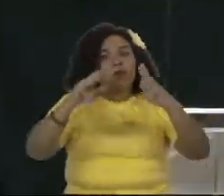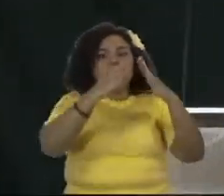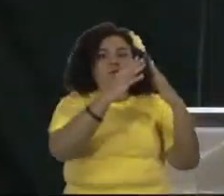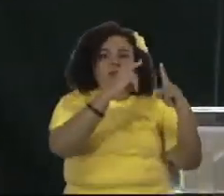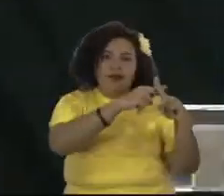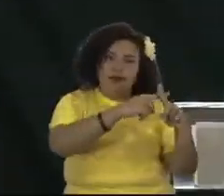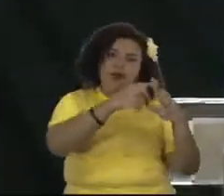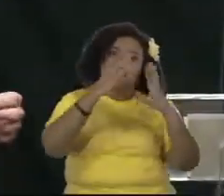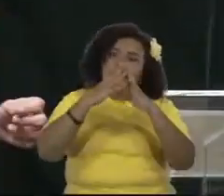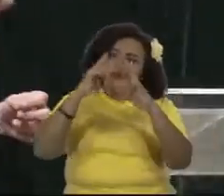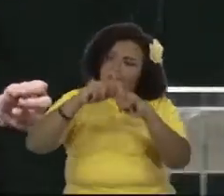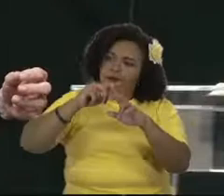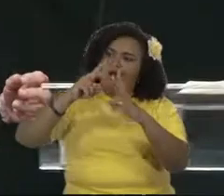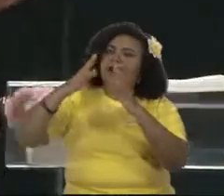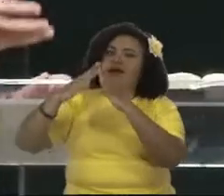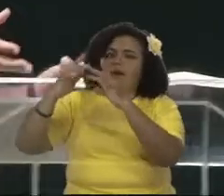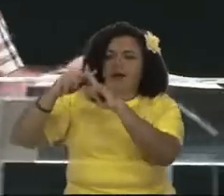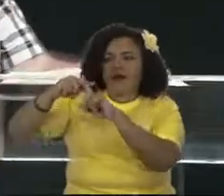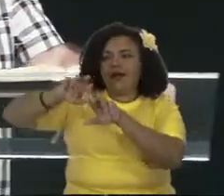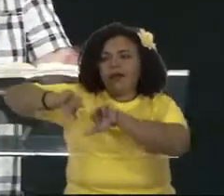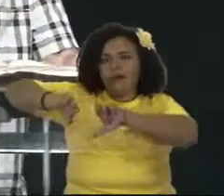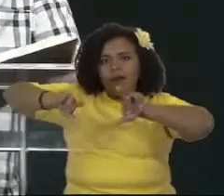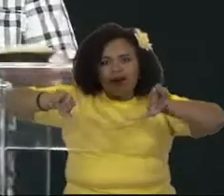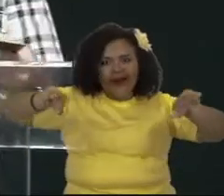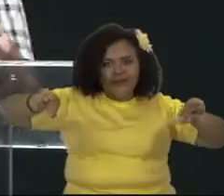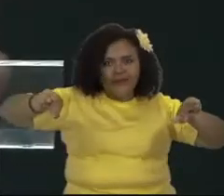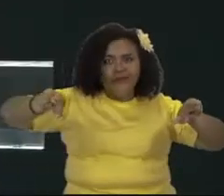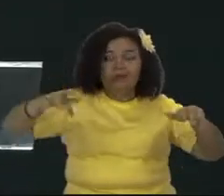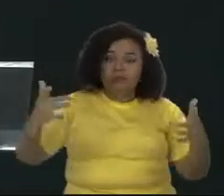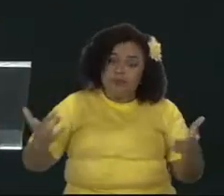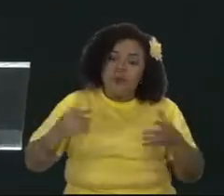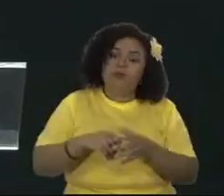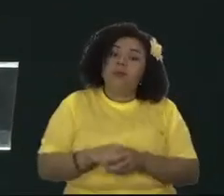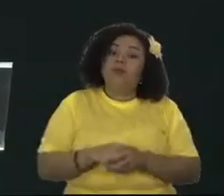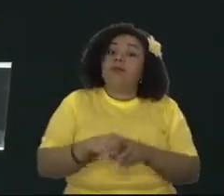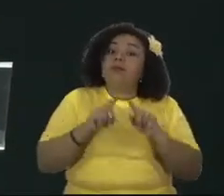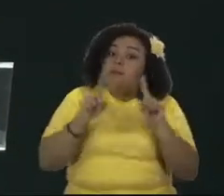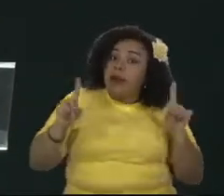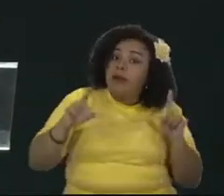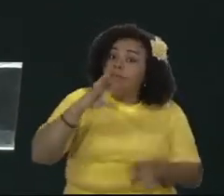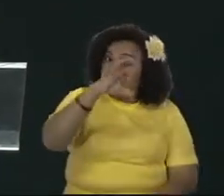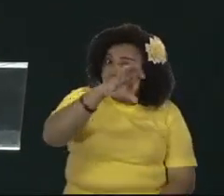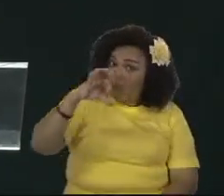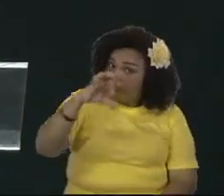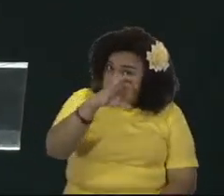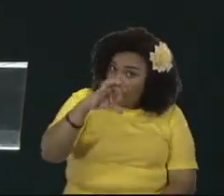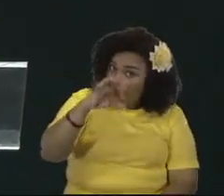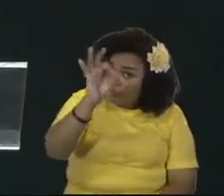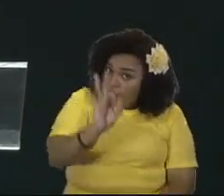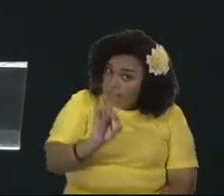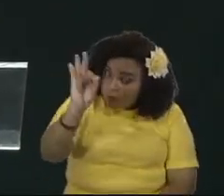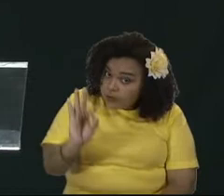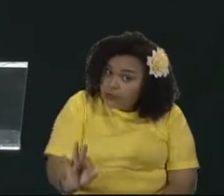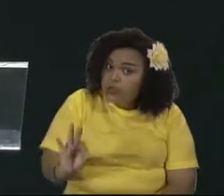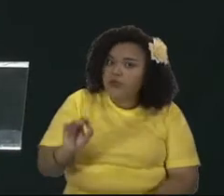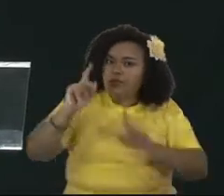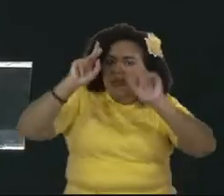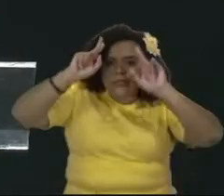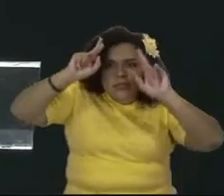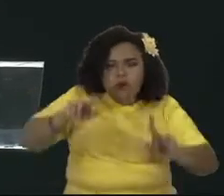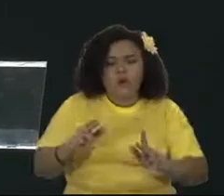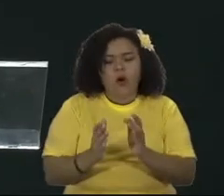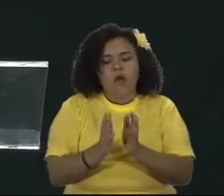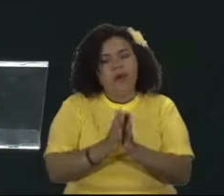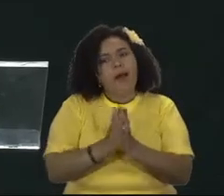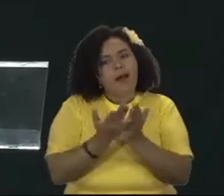church, God has been giving us the 99%. It is the law of Christ.